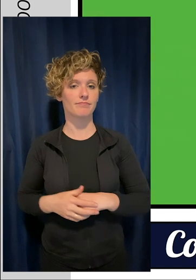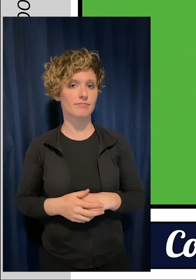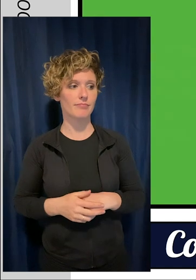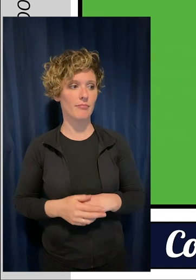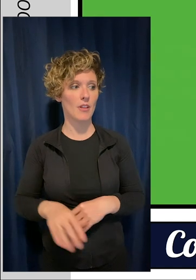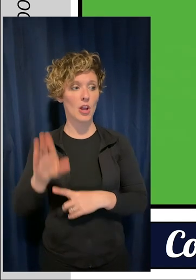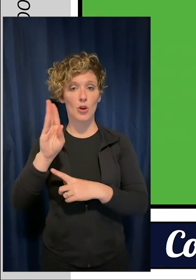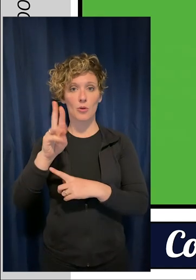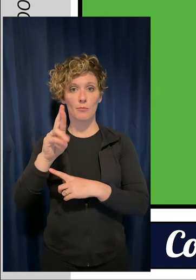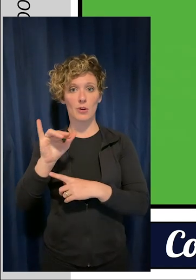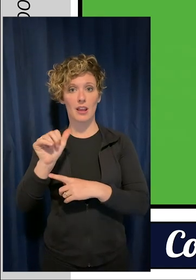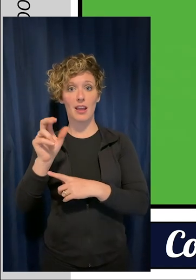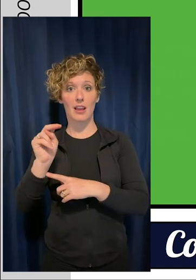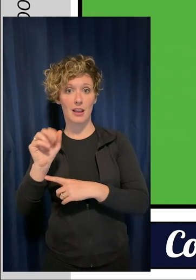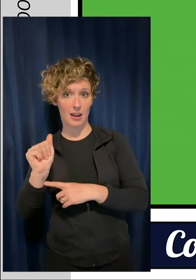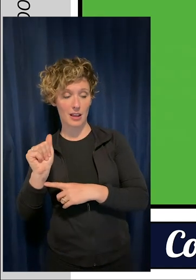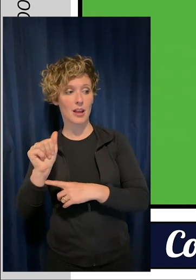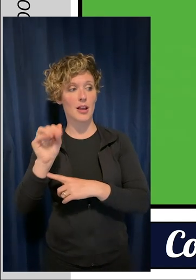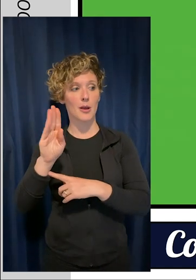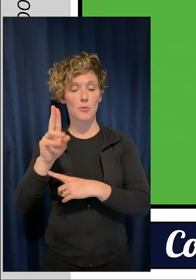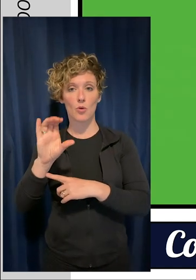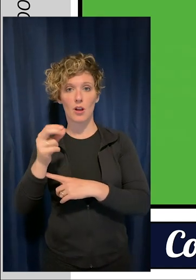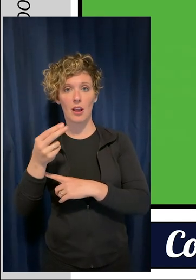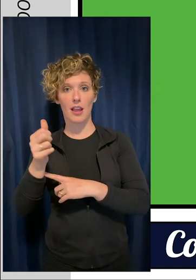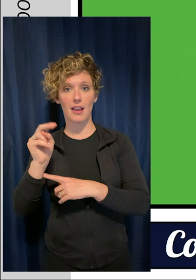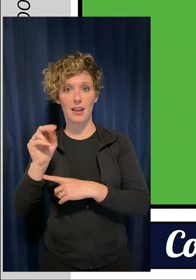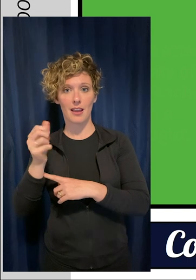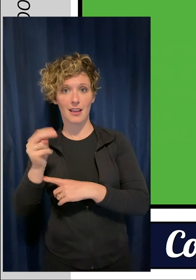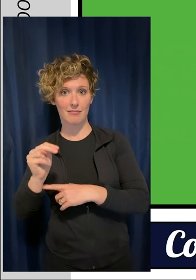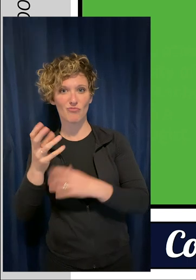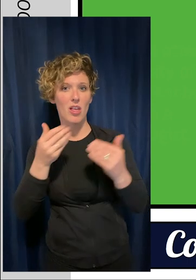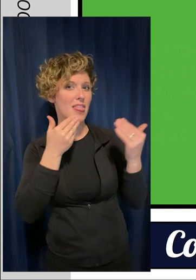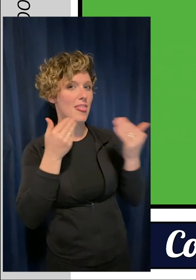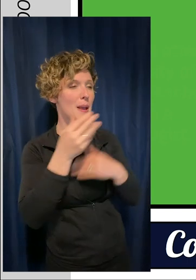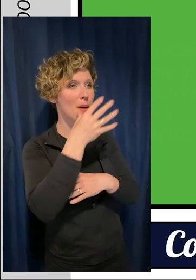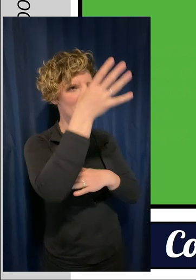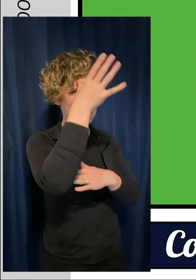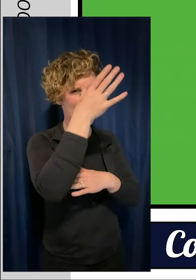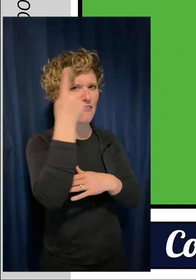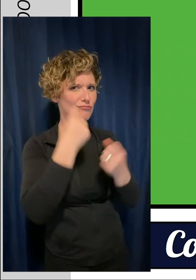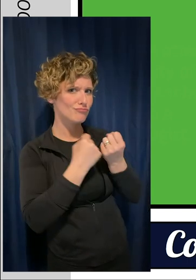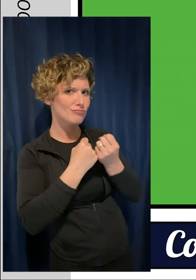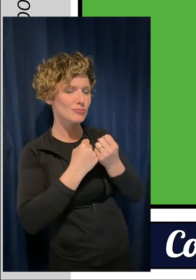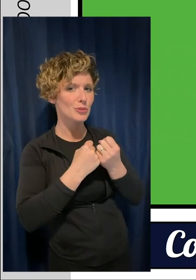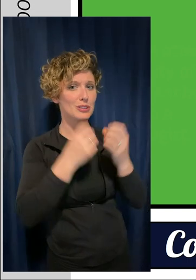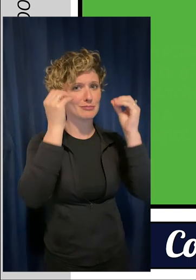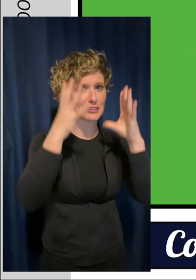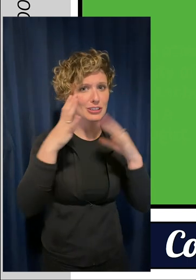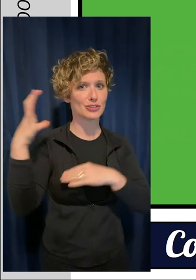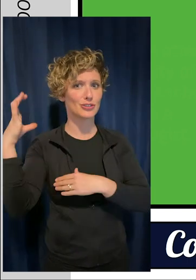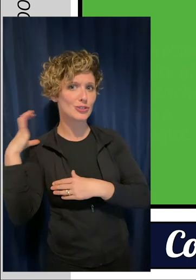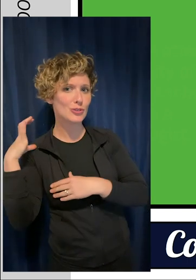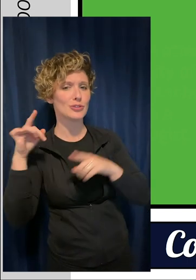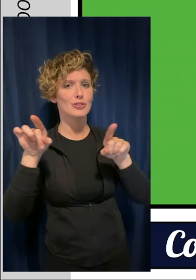Brianna Buchanan. She would like to thank her mom and dad for their support, her teachers and coaches for guiding her, and the sidewalks for keeping her